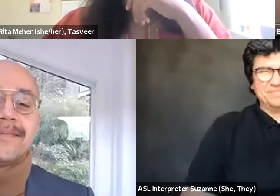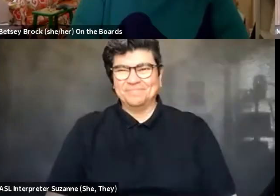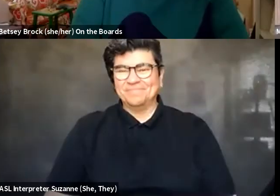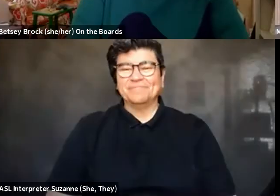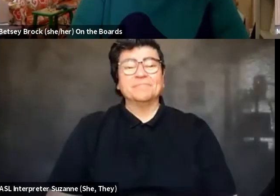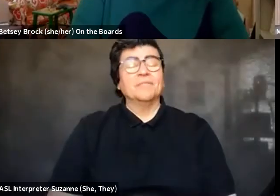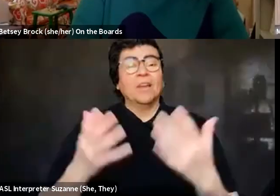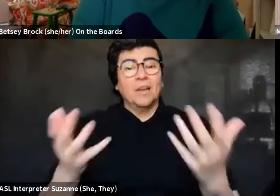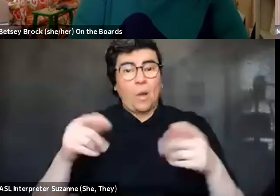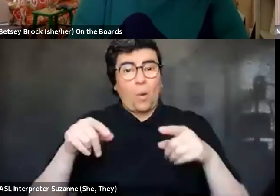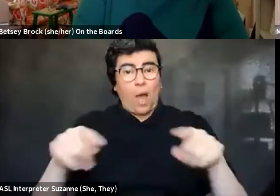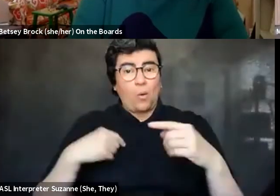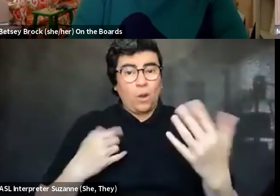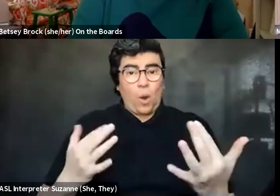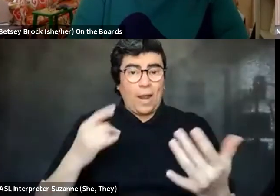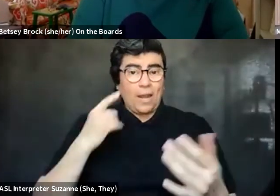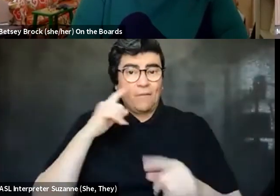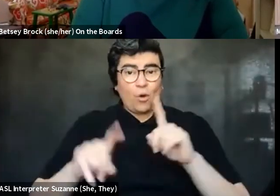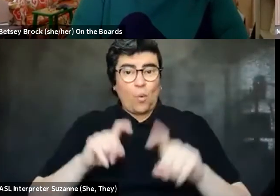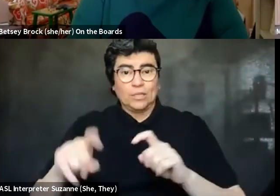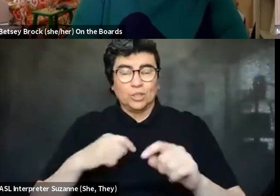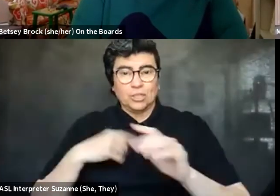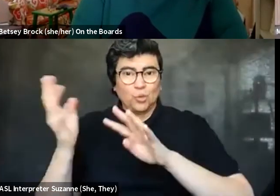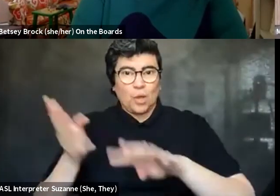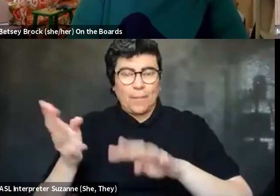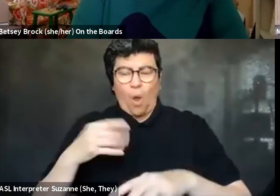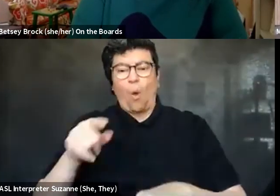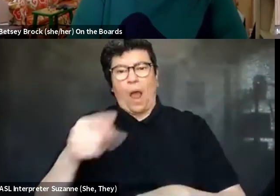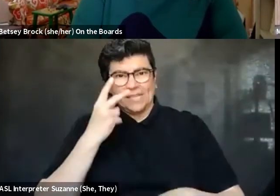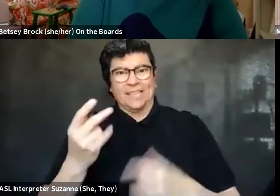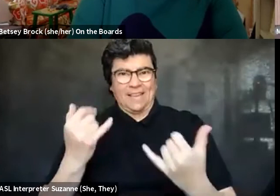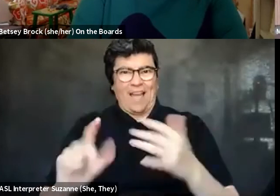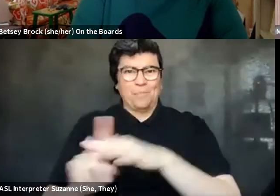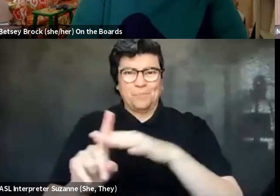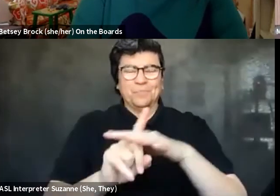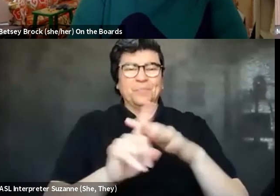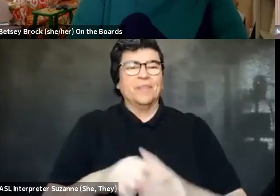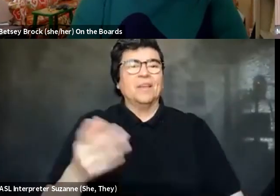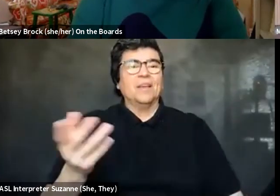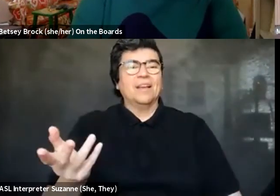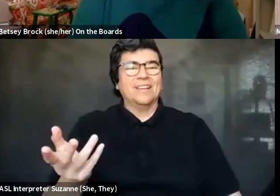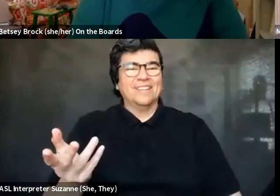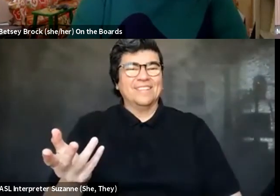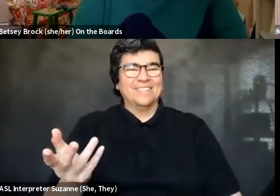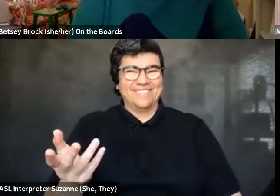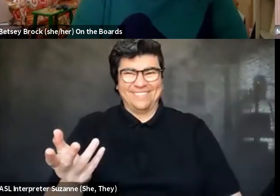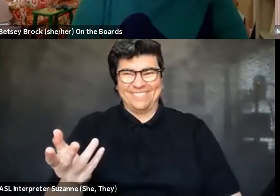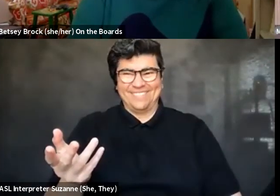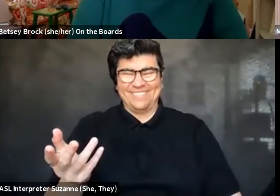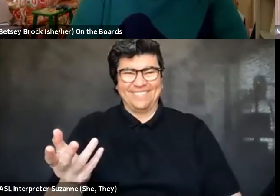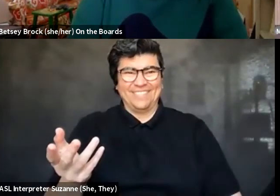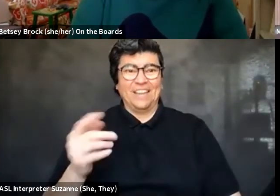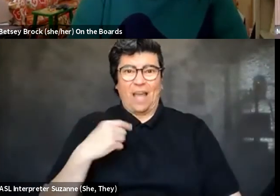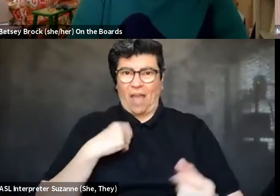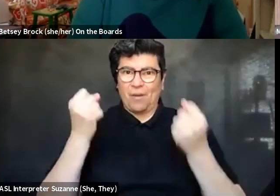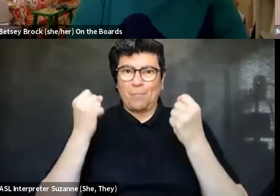So while we're waiting for questions to come in, oh, I see them here coming in. There are a